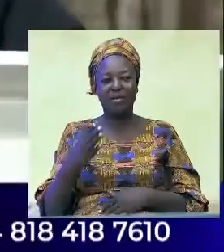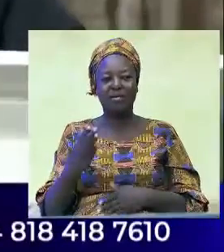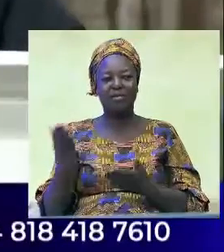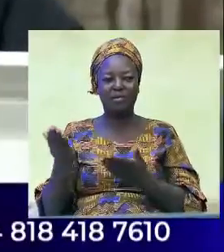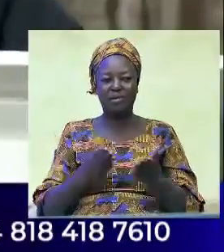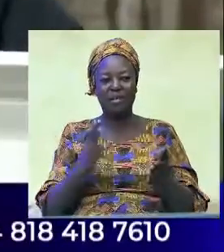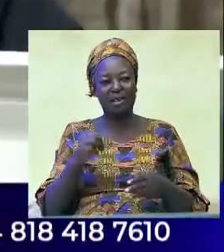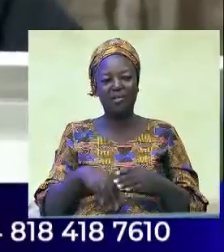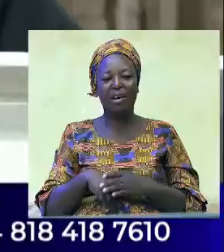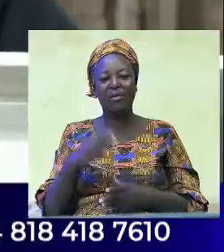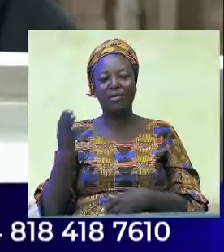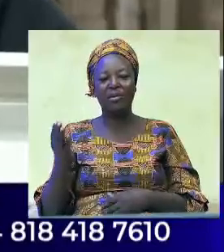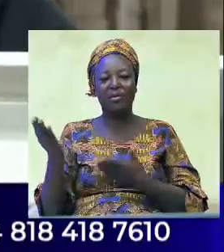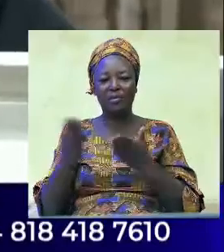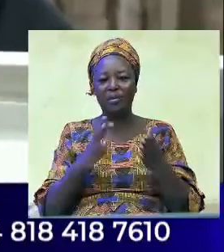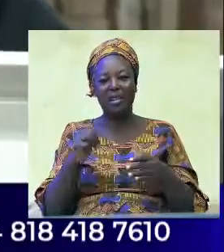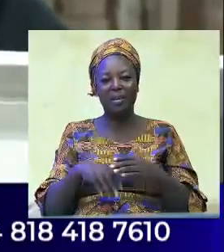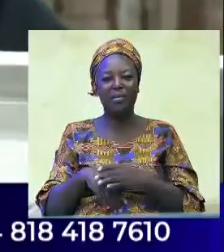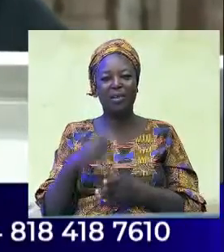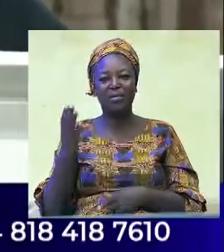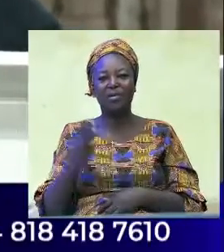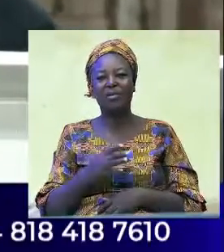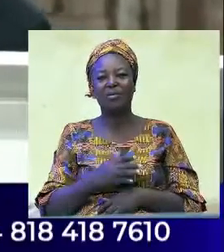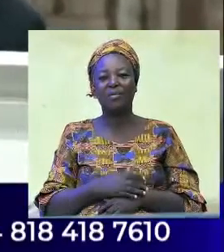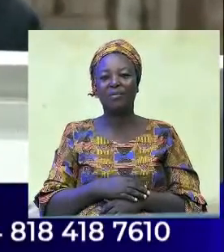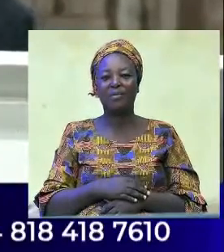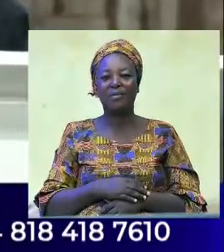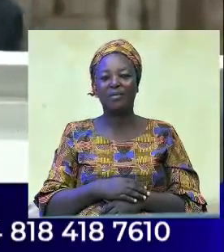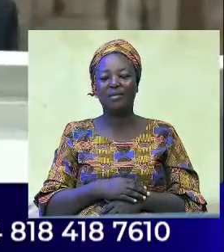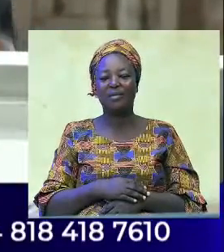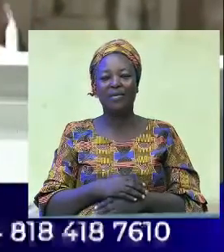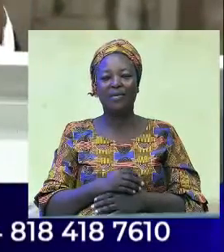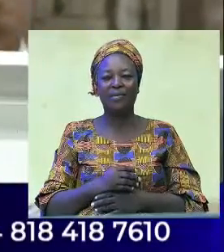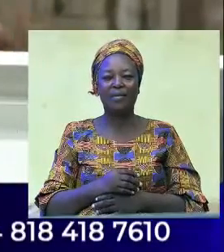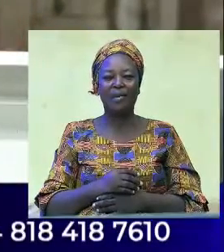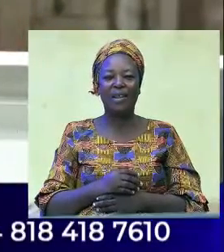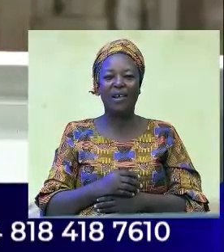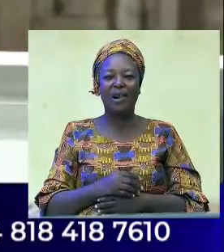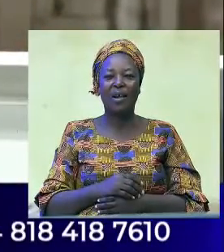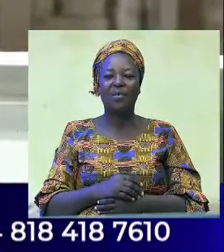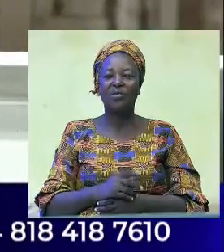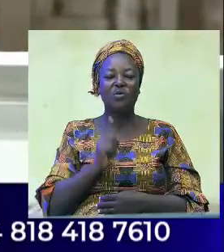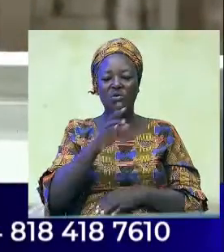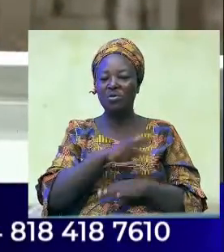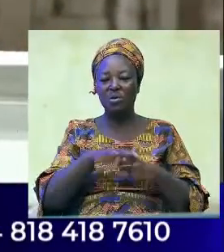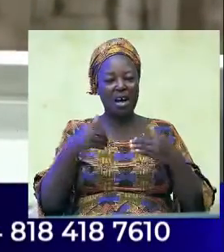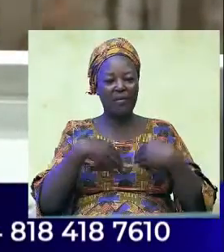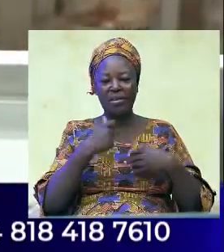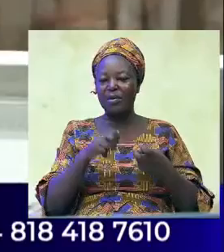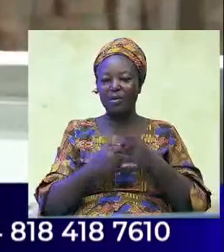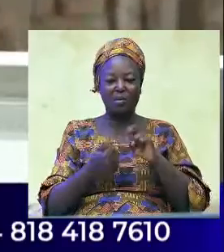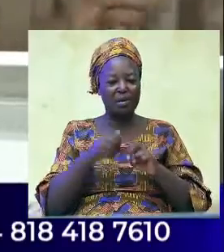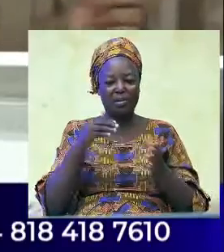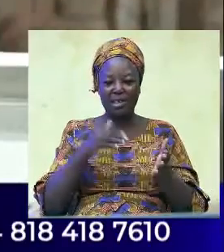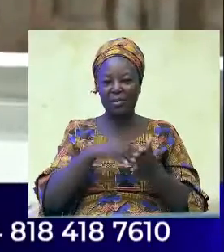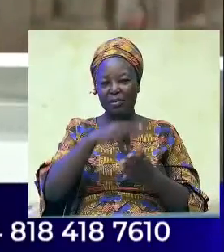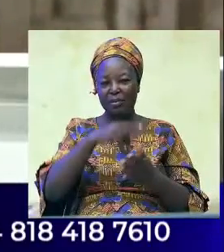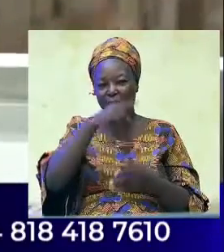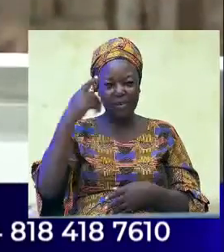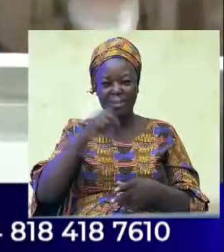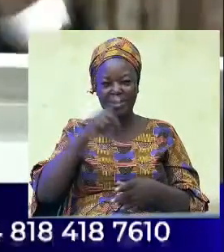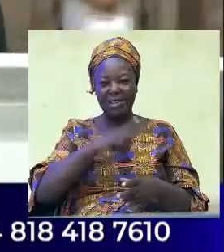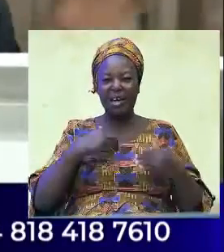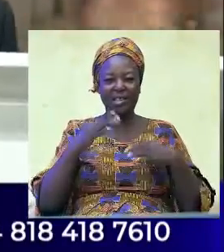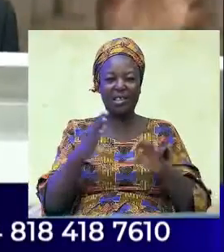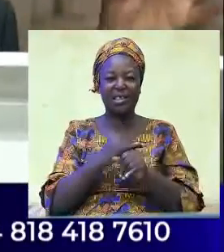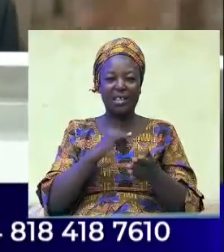over there. Check yourself and come and bring them out. Bring them out. Whatever problem, you have